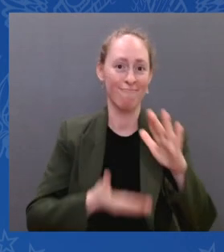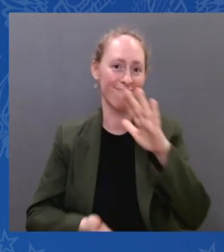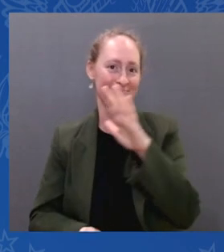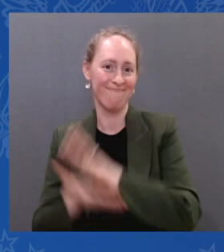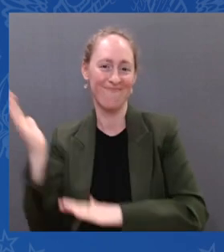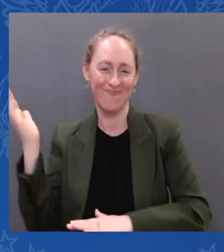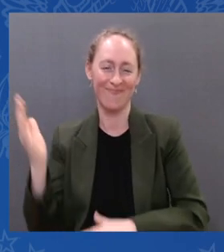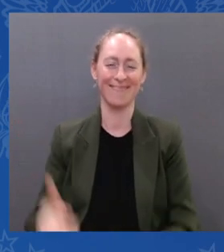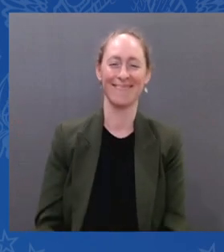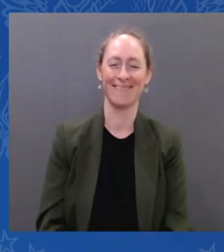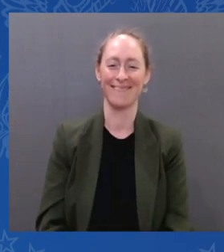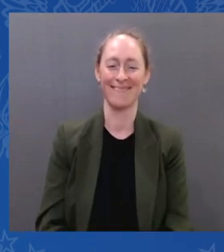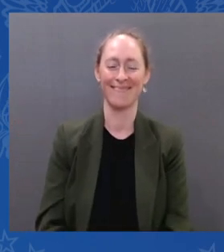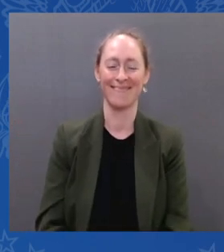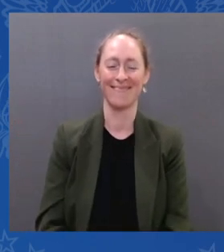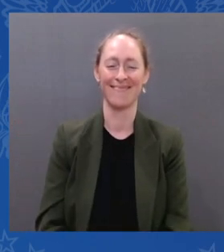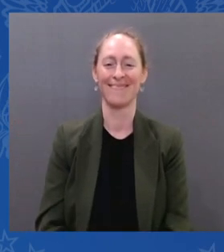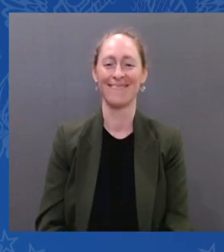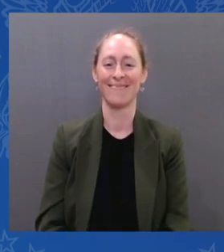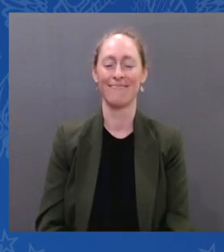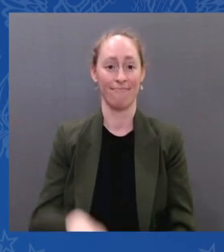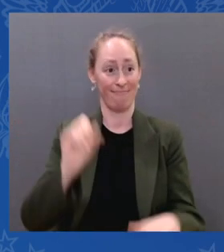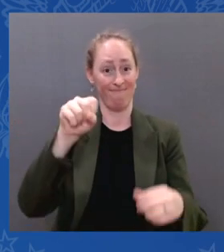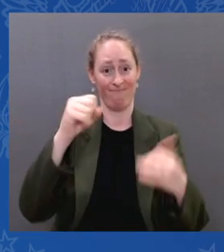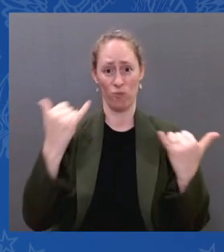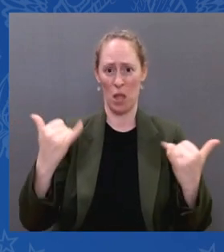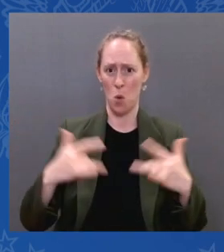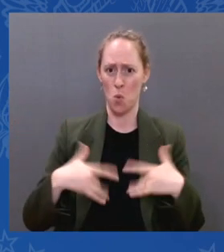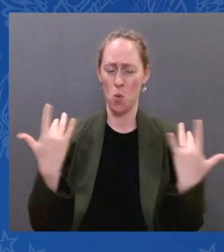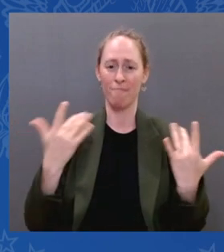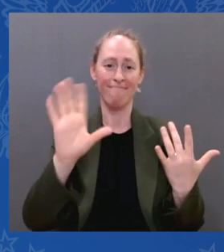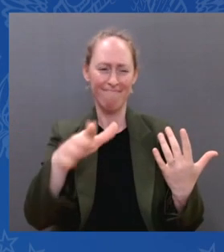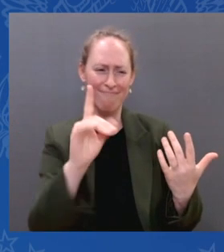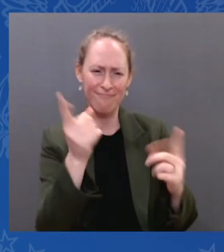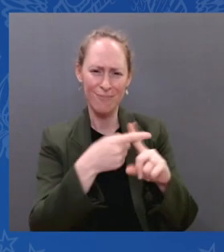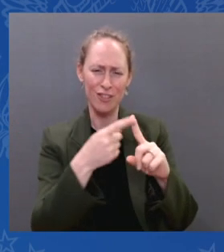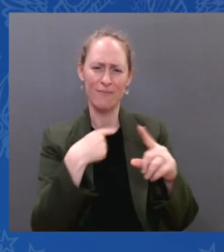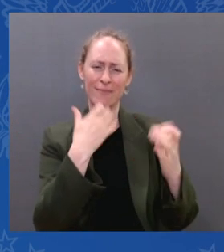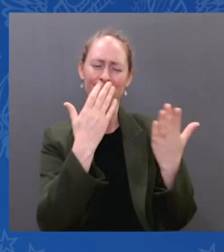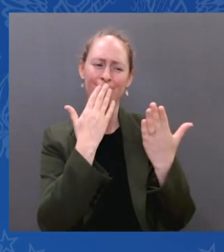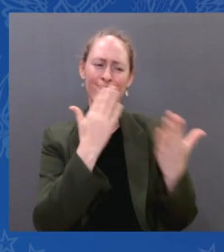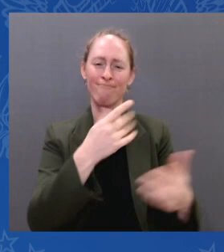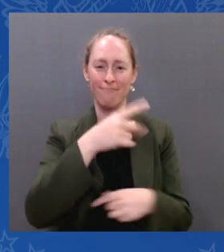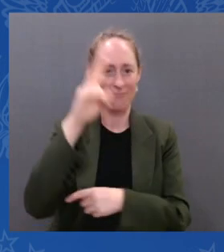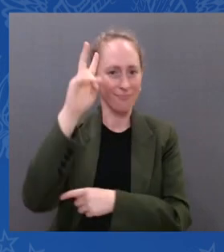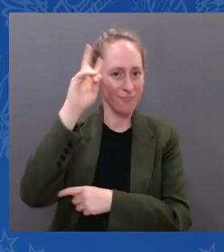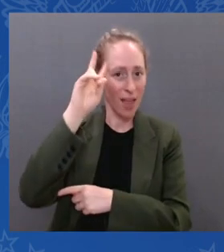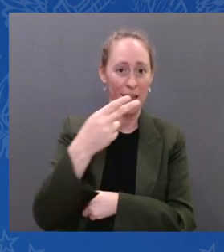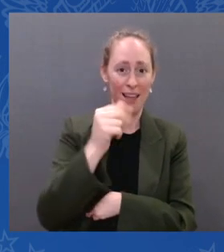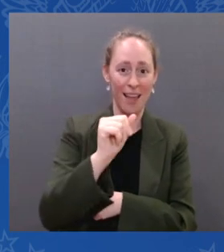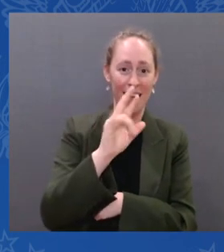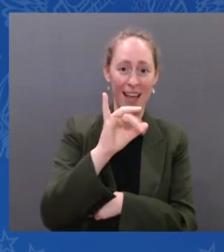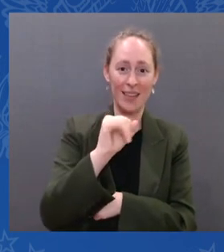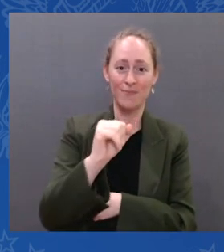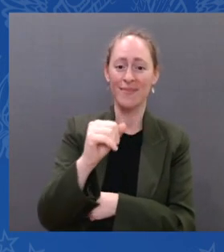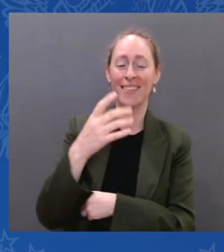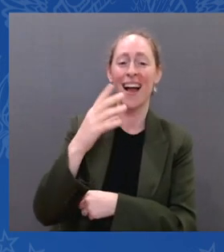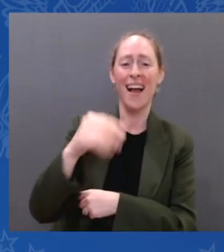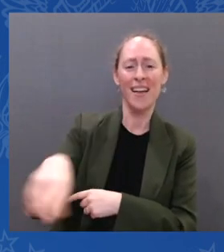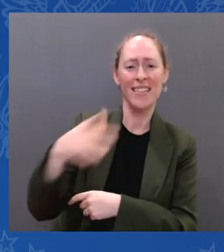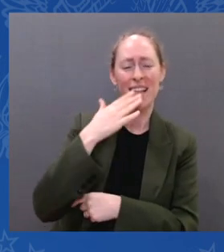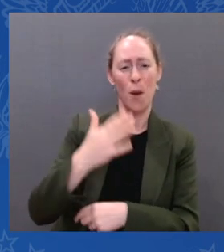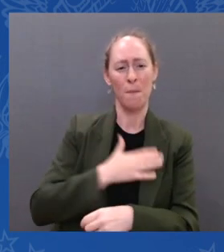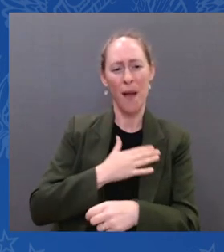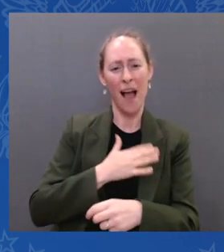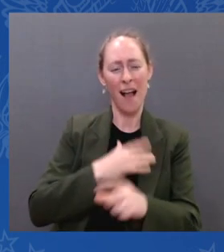Harris, Chair of the National Space Council. And thank you, my dear friend and our outstanding NASA administrator, and the